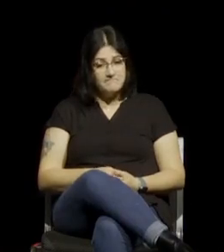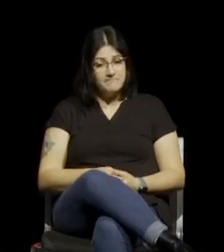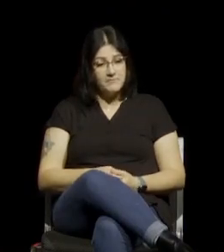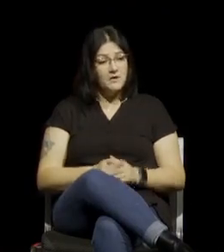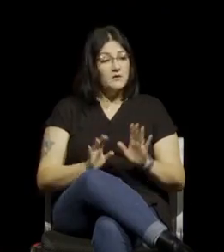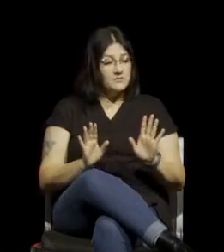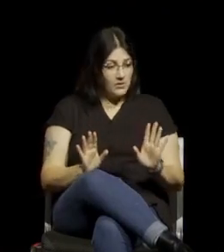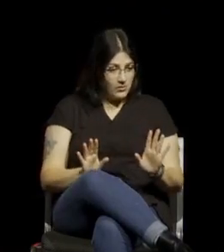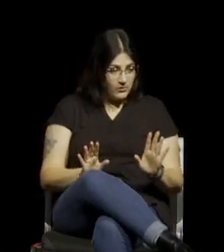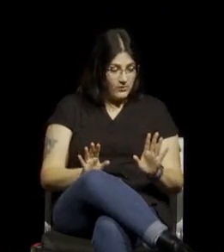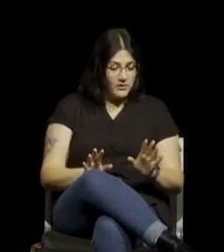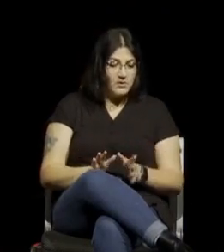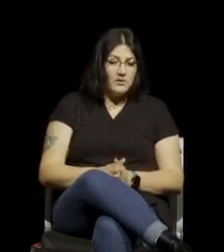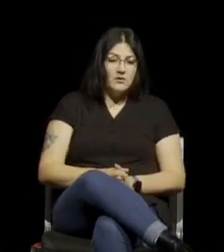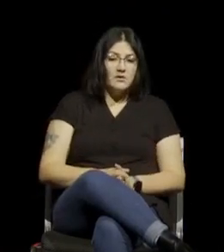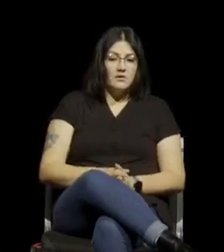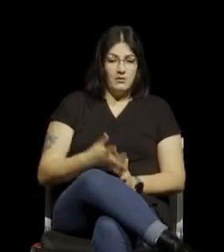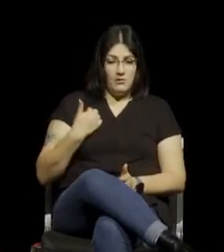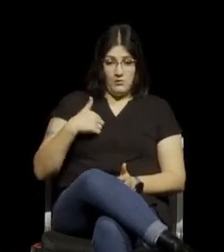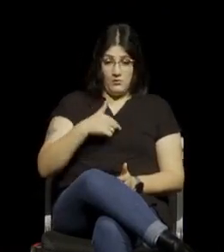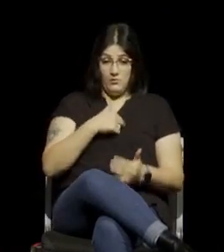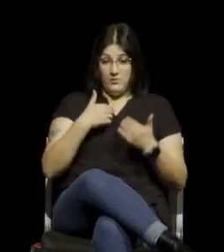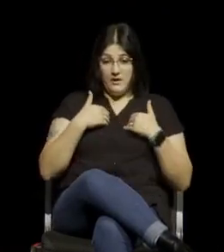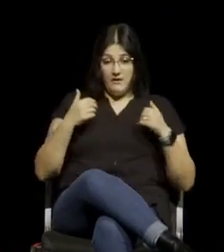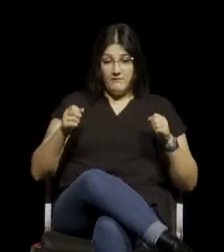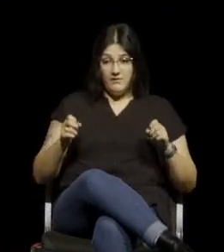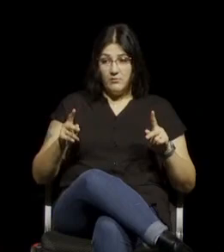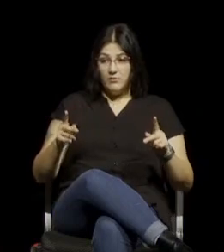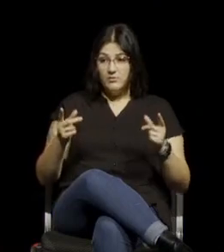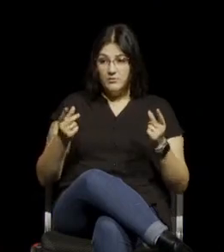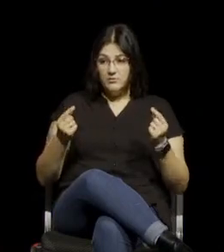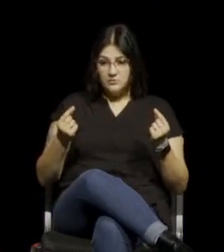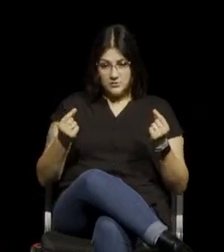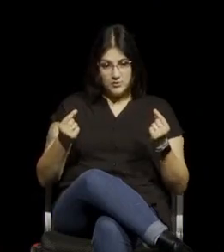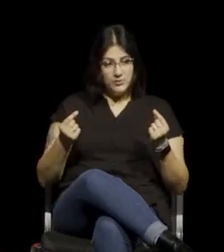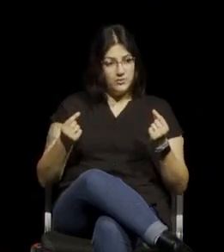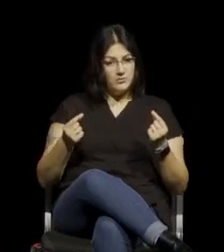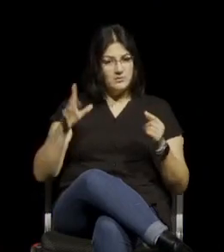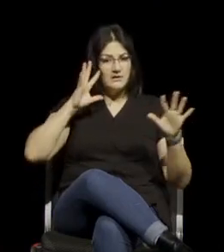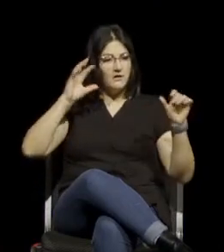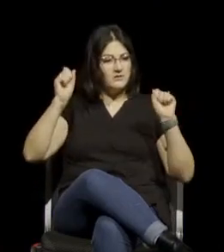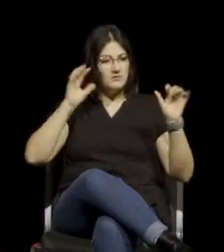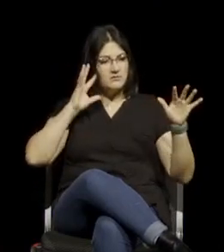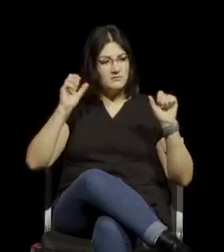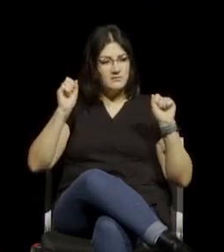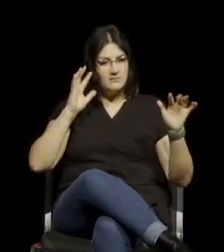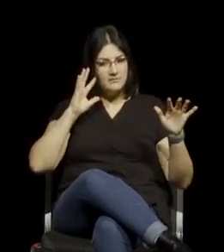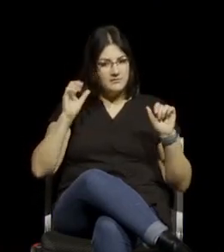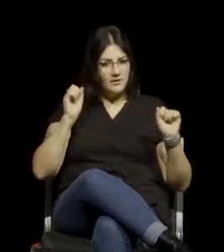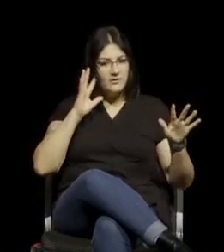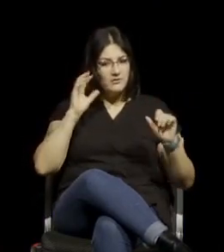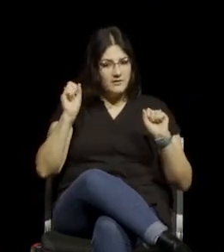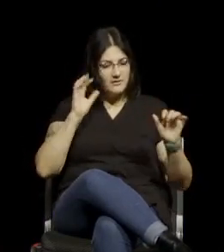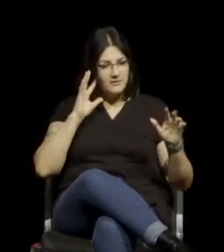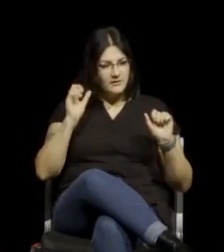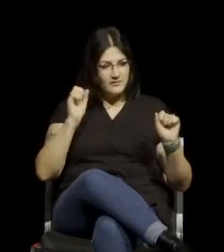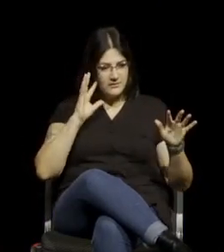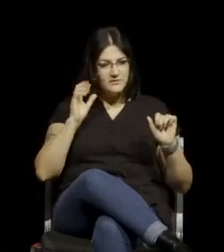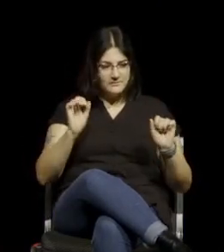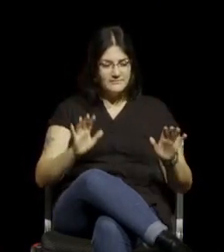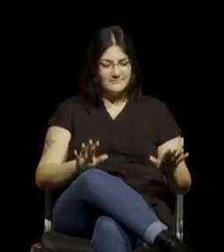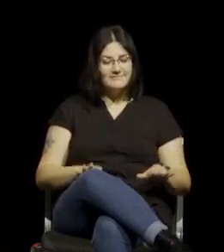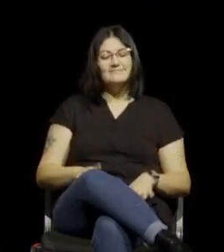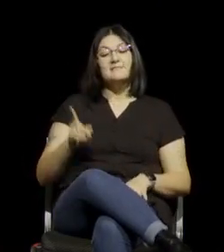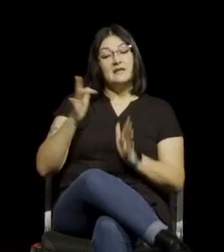And so now, what we have the opportunity to do, as Jesus, as our high priest, as